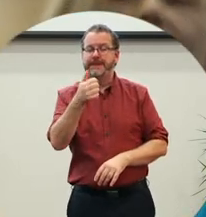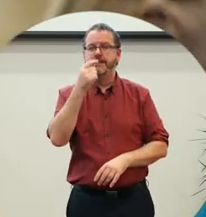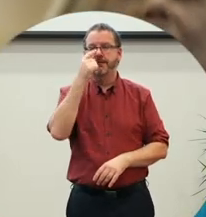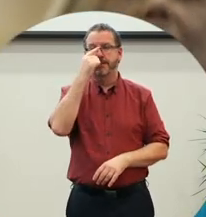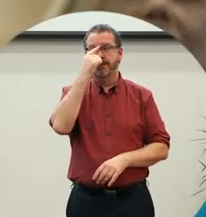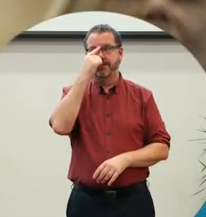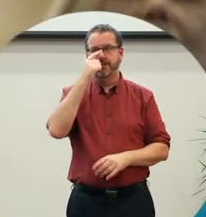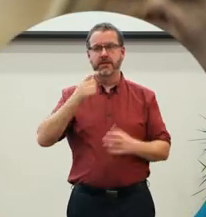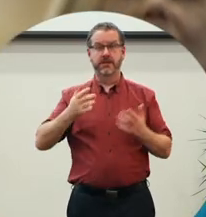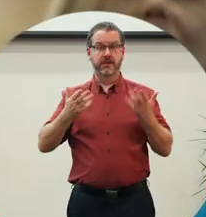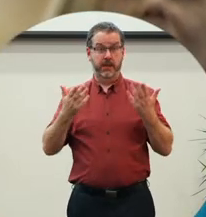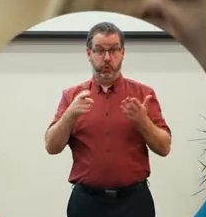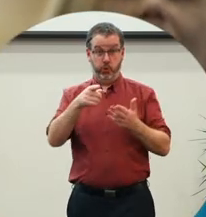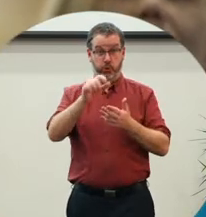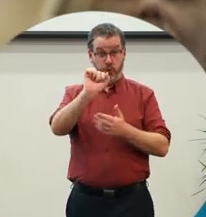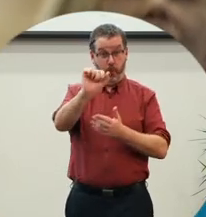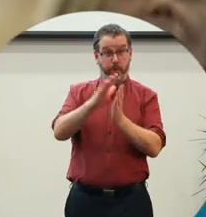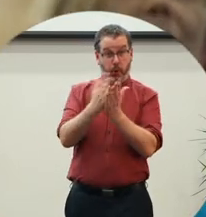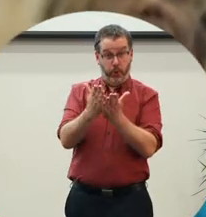what she's made of your book.